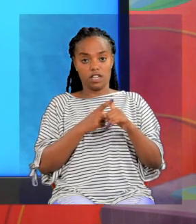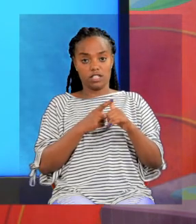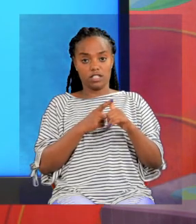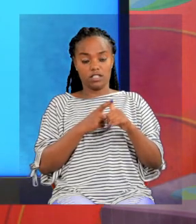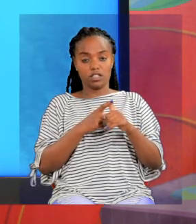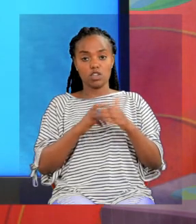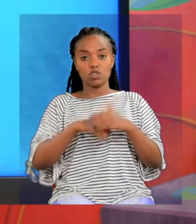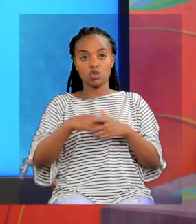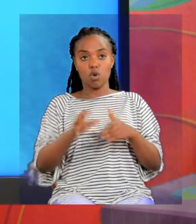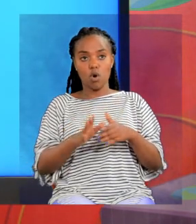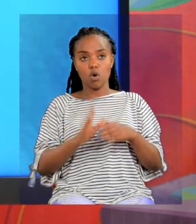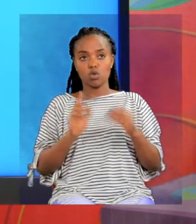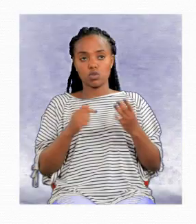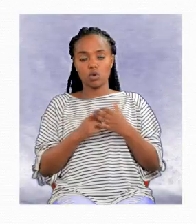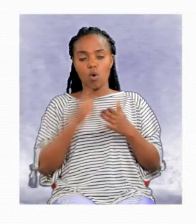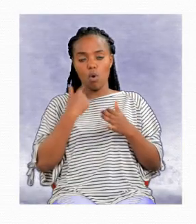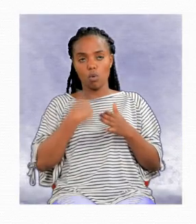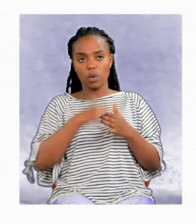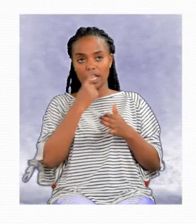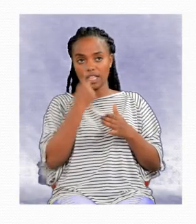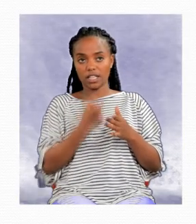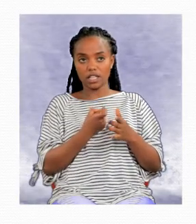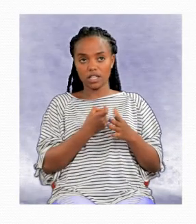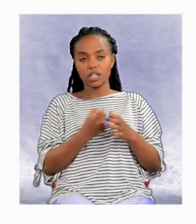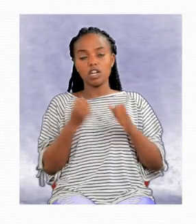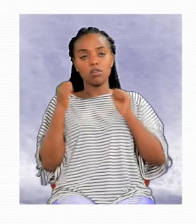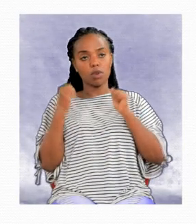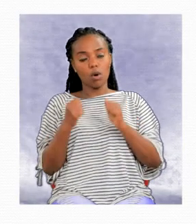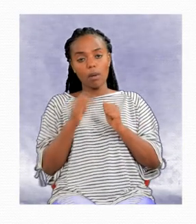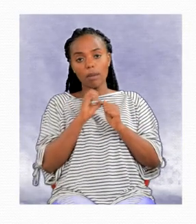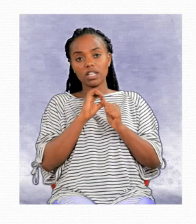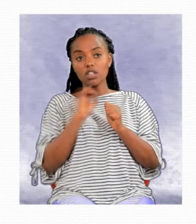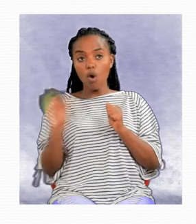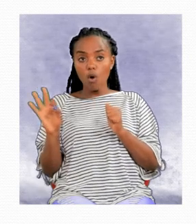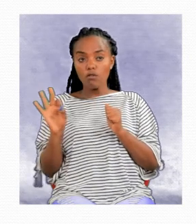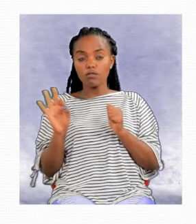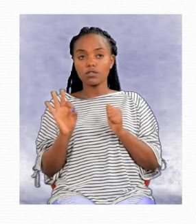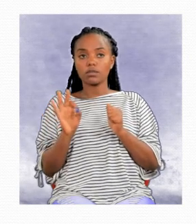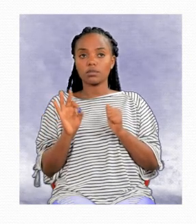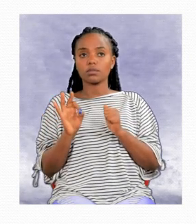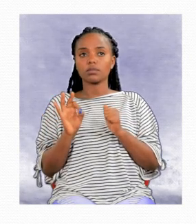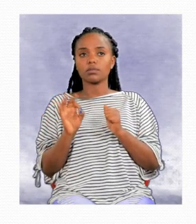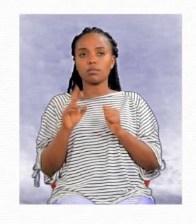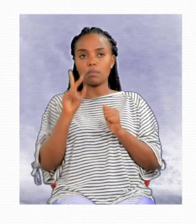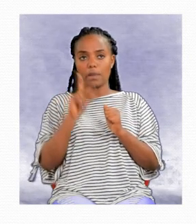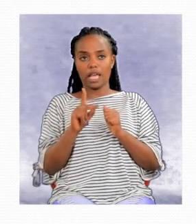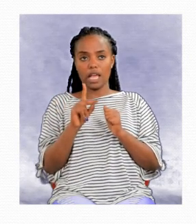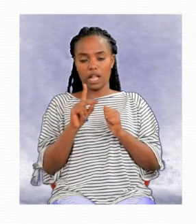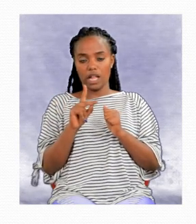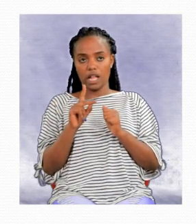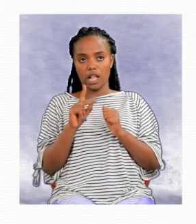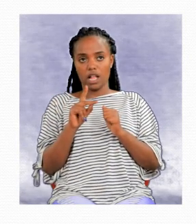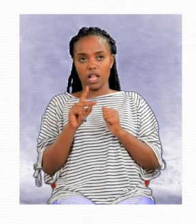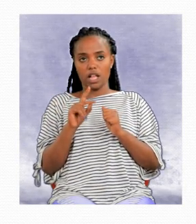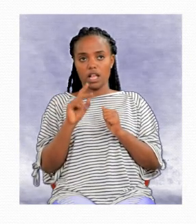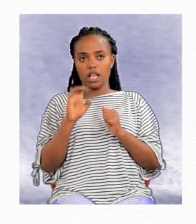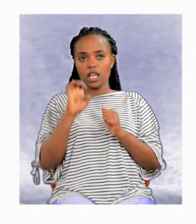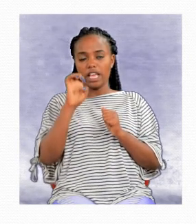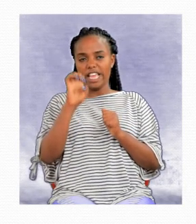the probability A here. It is the probability of a second ball is